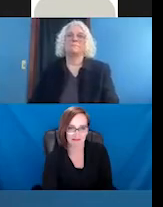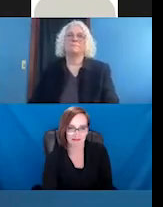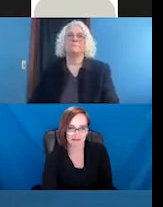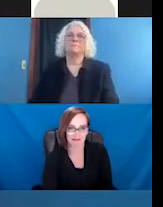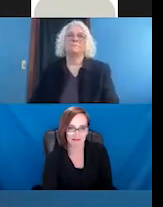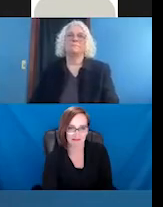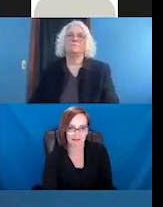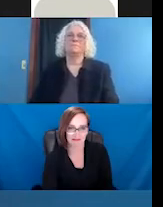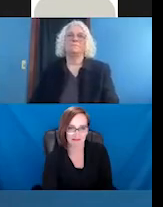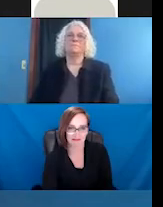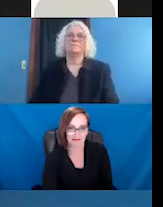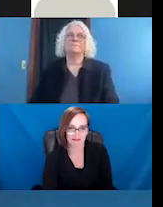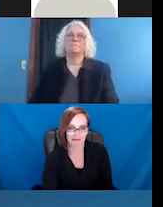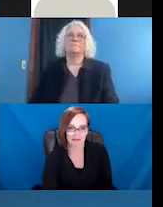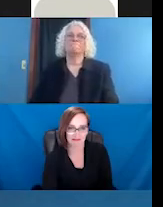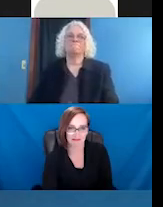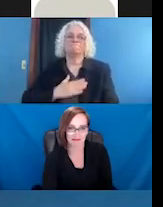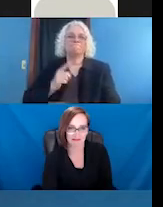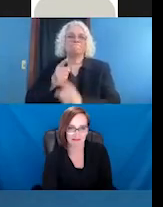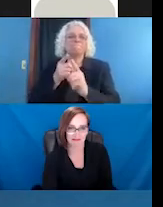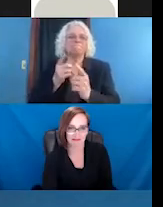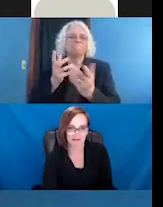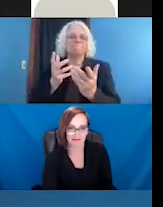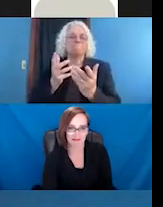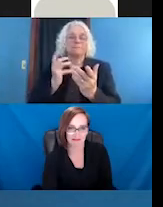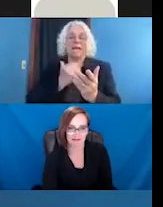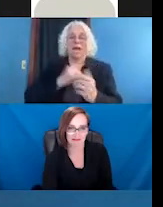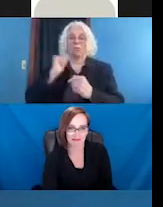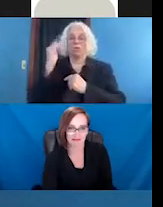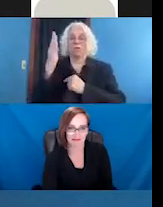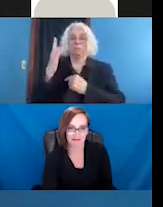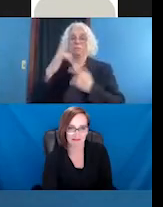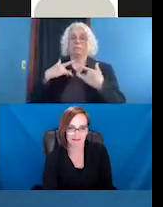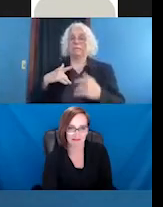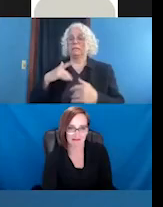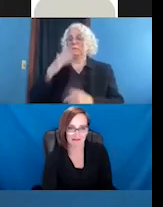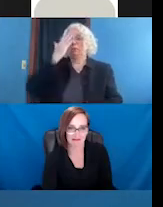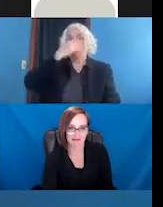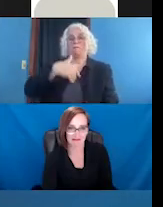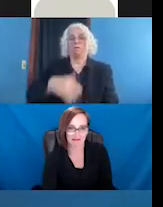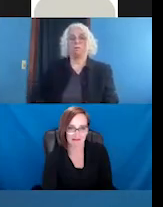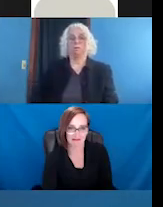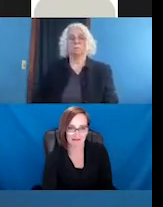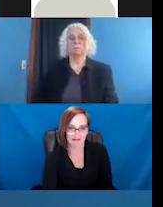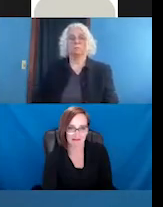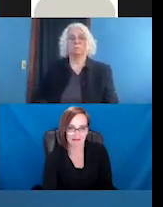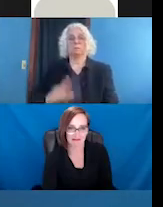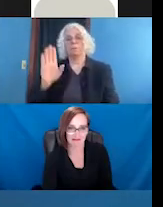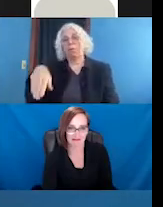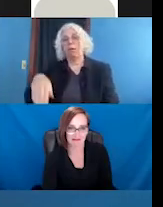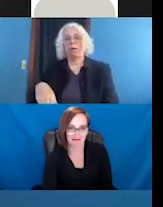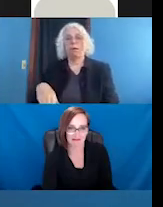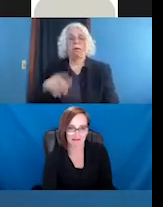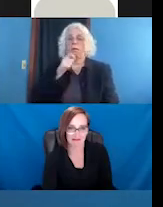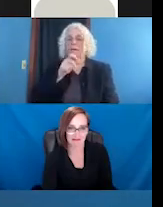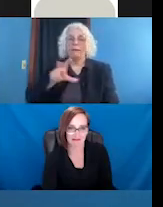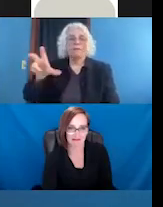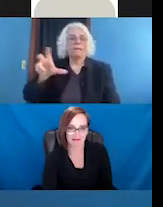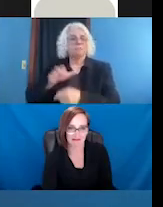I guess my point is that these are overlooked jobs, right? These are jobs that are often swept under the rug. They're underinvested in. And